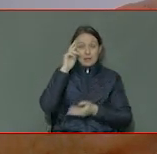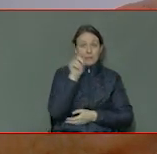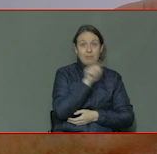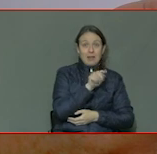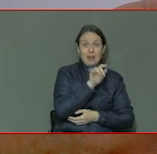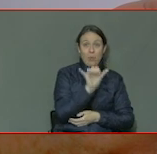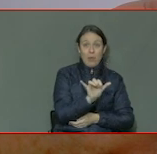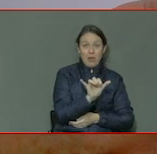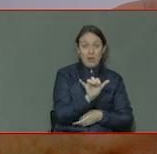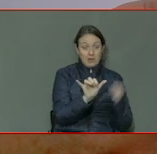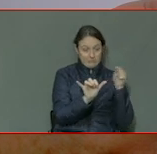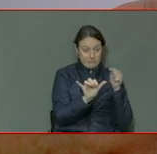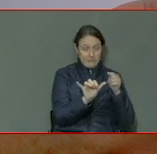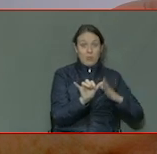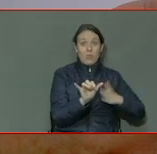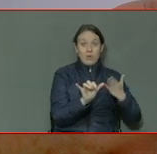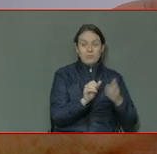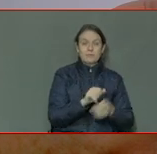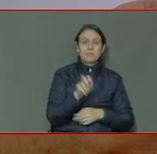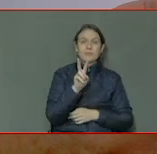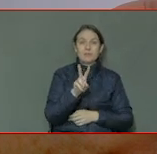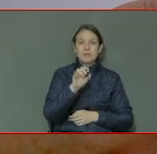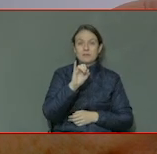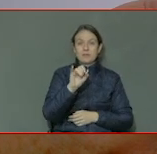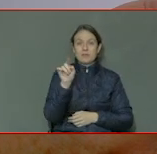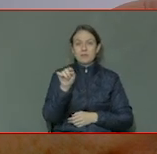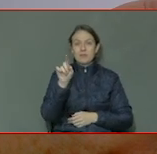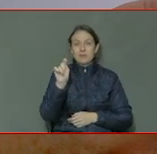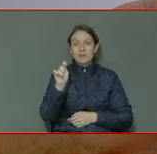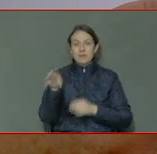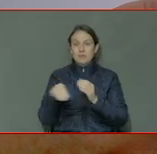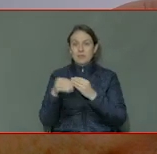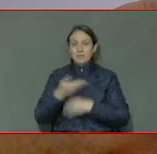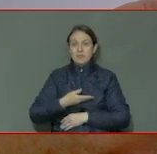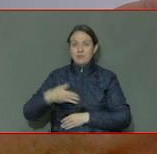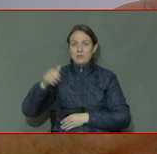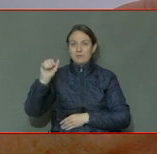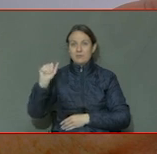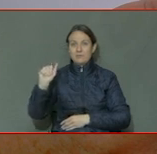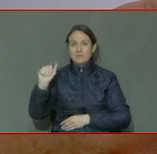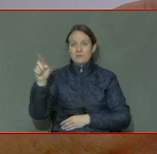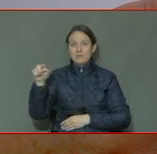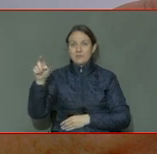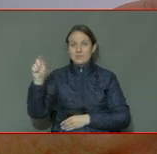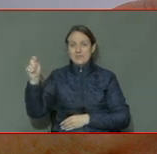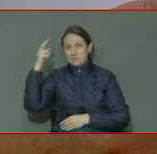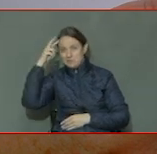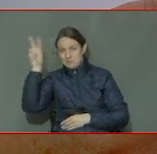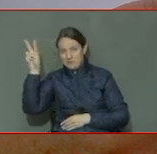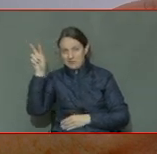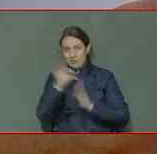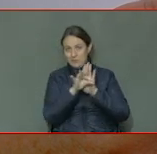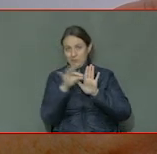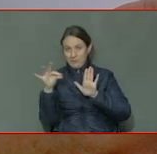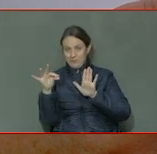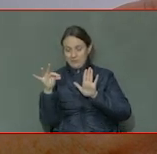position, delta Y, VI delta T plus a half A delta T squared. I